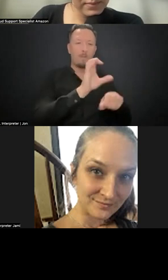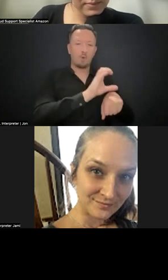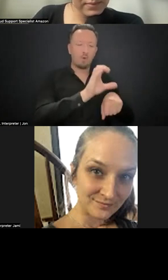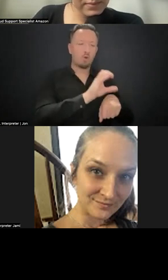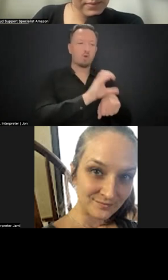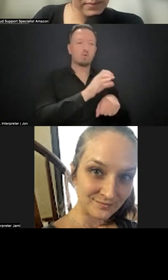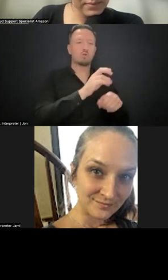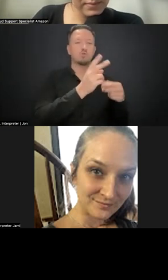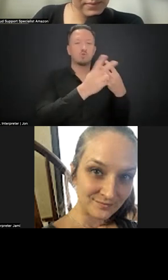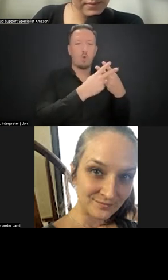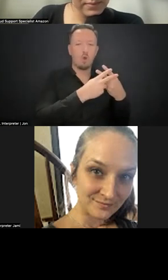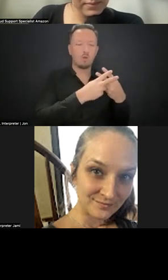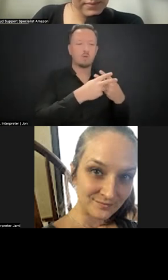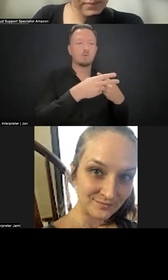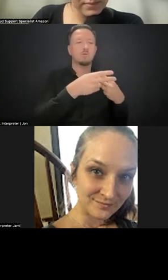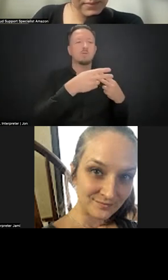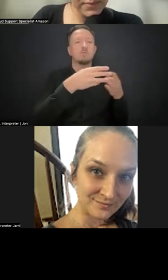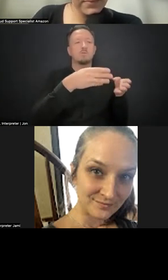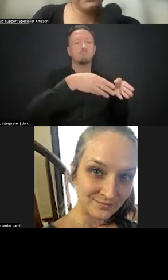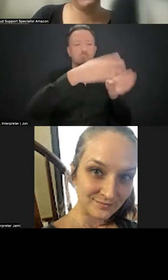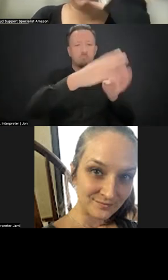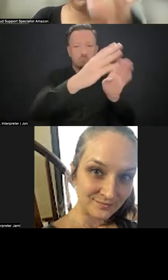a pay-as-you-go model.